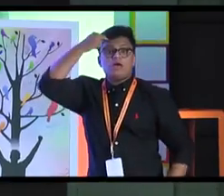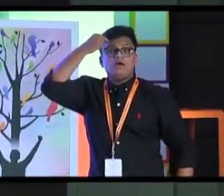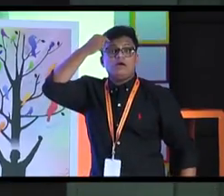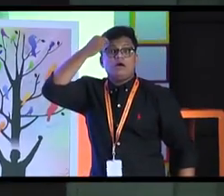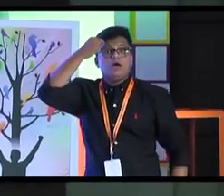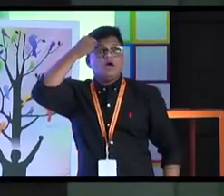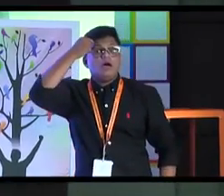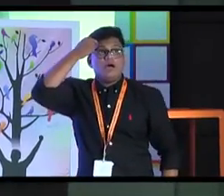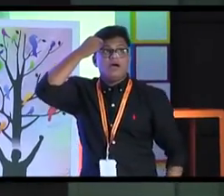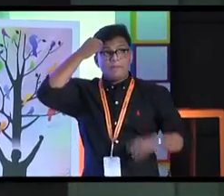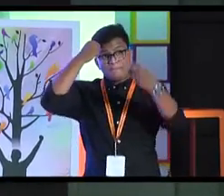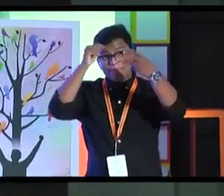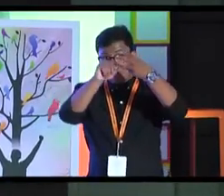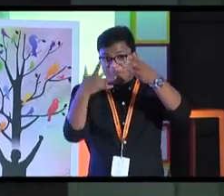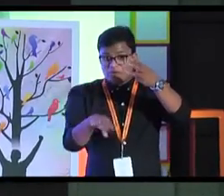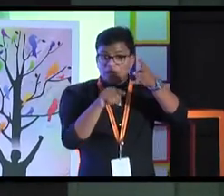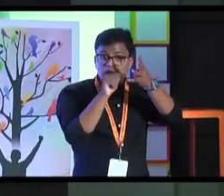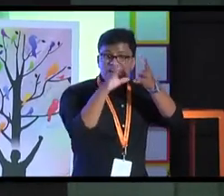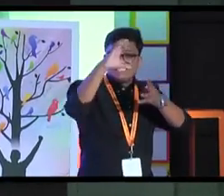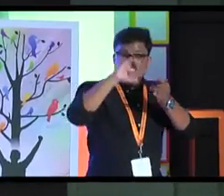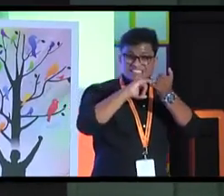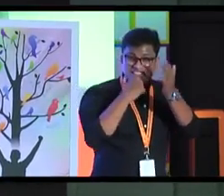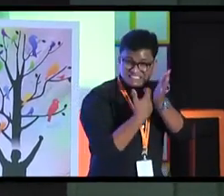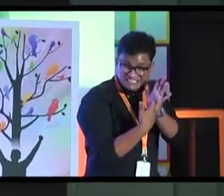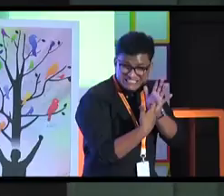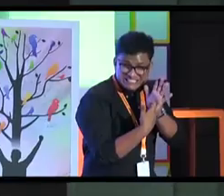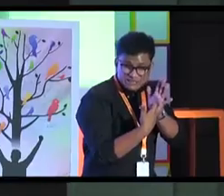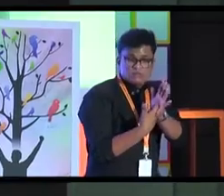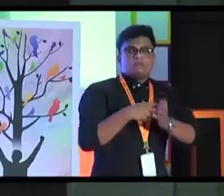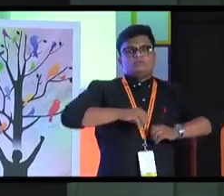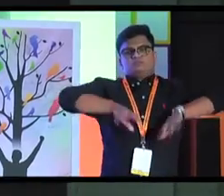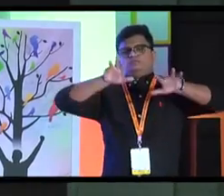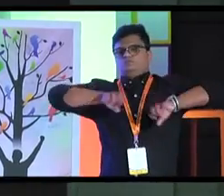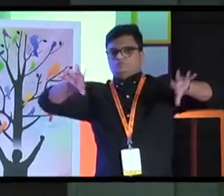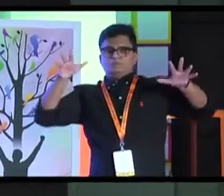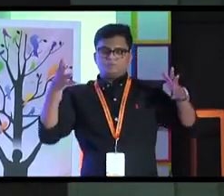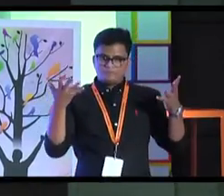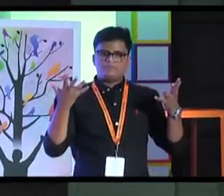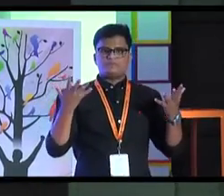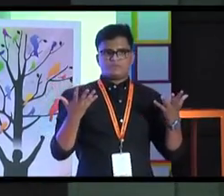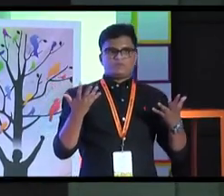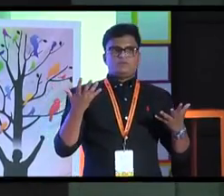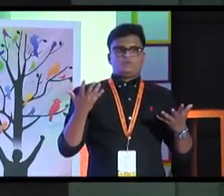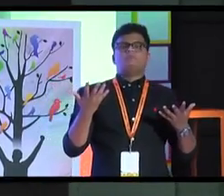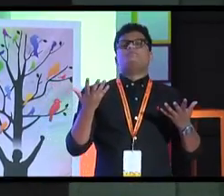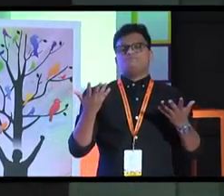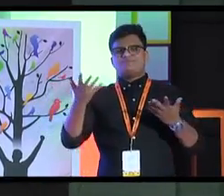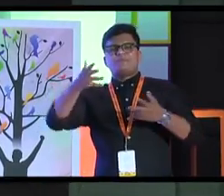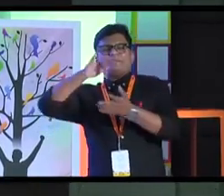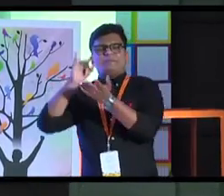can go for larger CSR initiative. So we promote this thing with multiple, like Arvind Mills, Adani. I was in